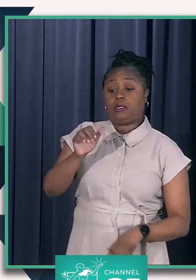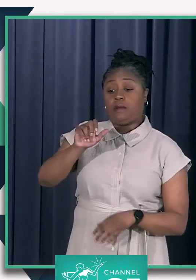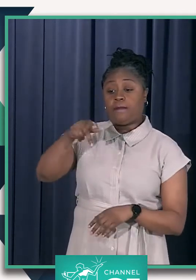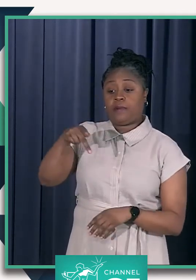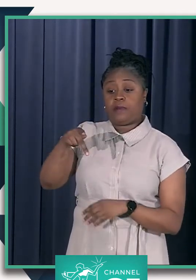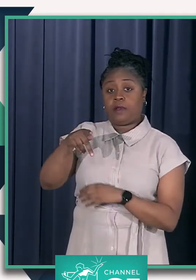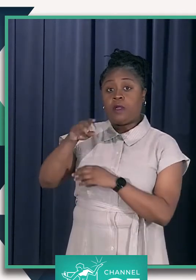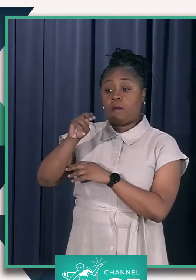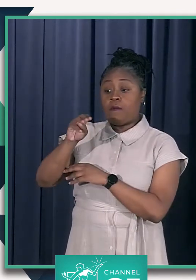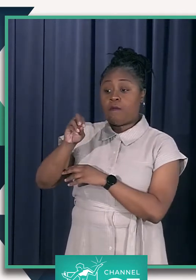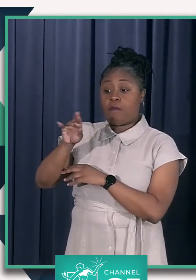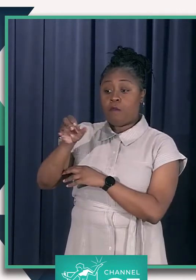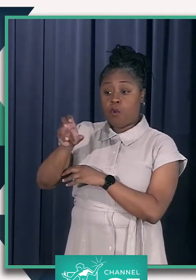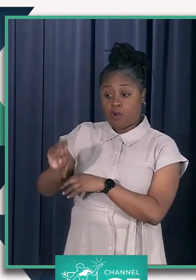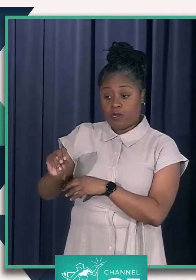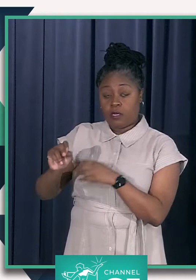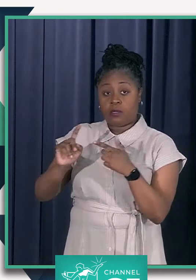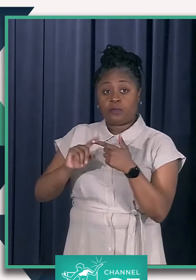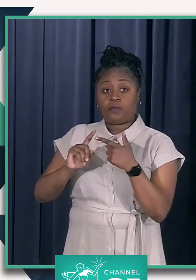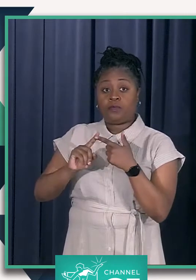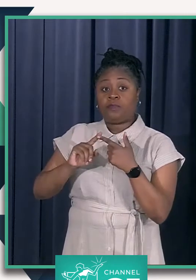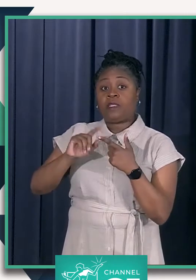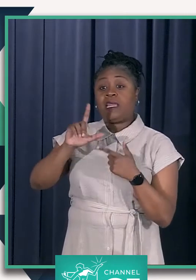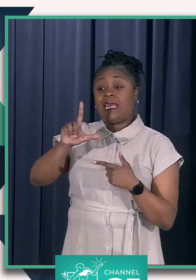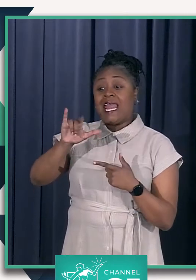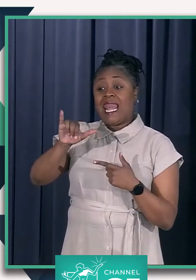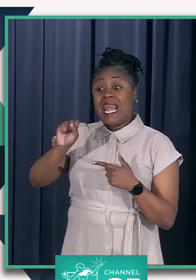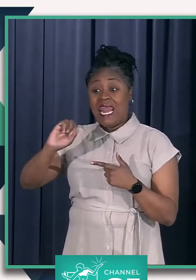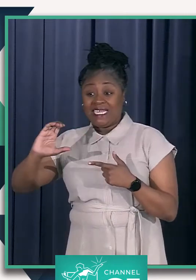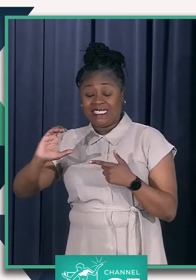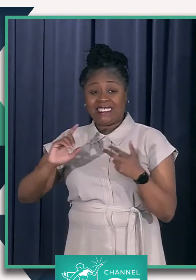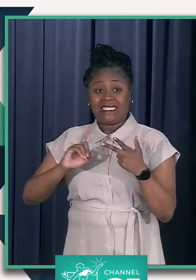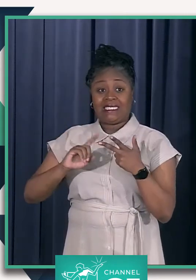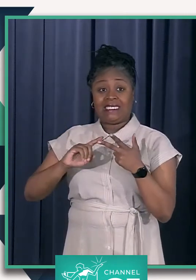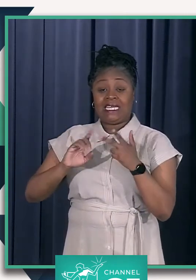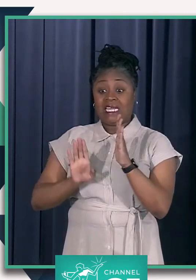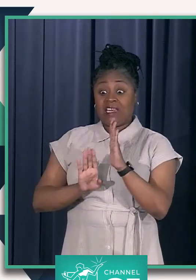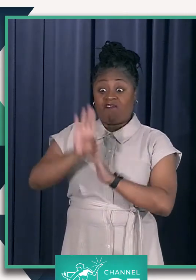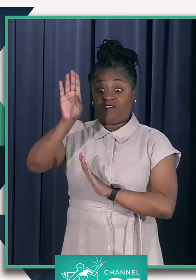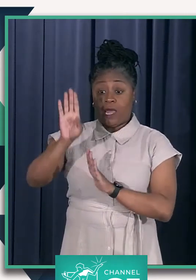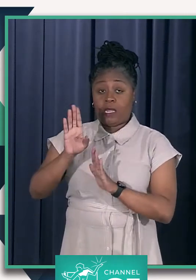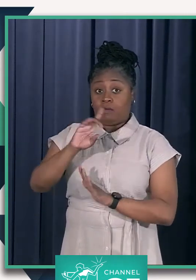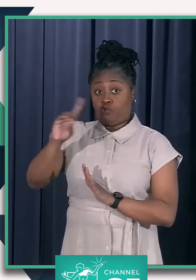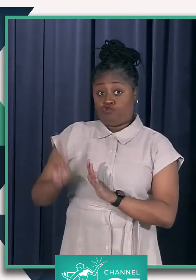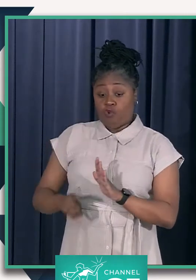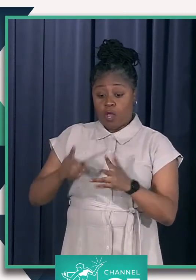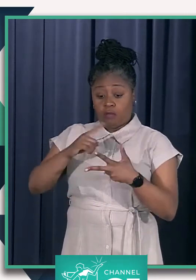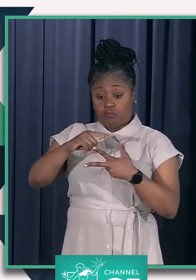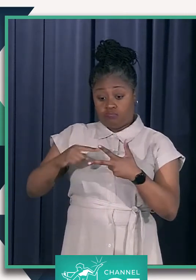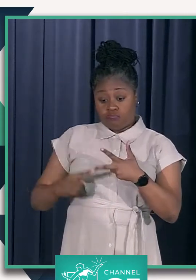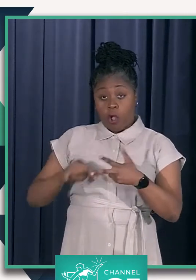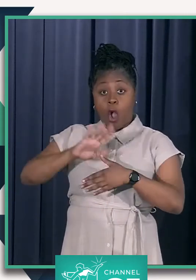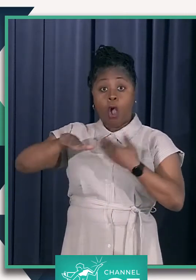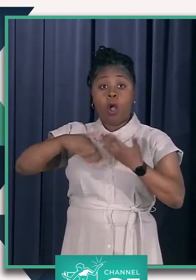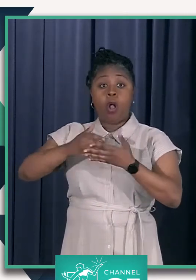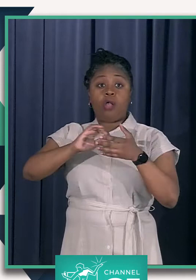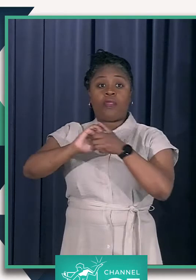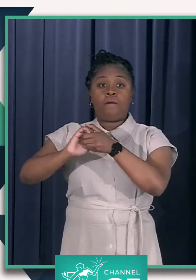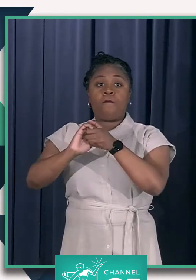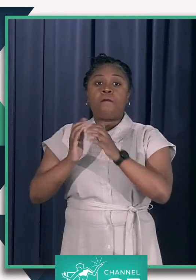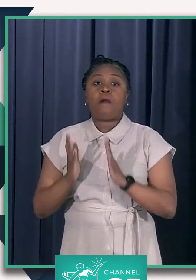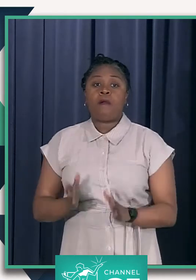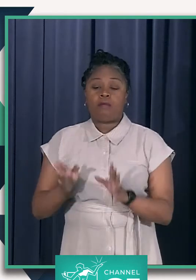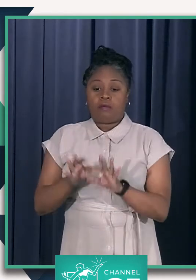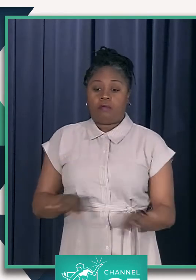LISC, Develop Detroit, and all of the other community partners that have been involved in this significant